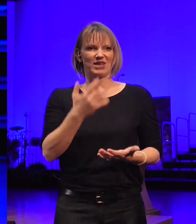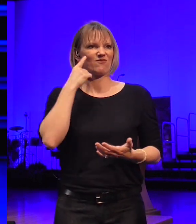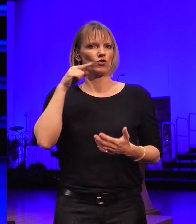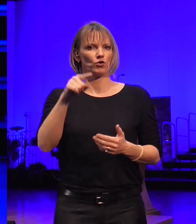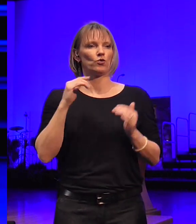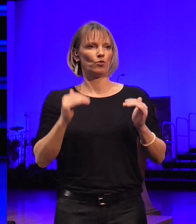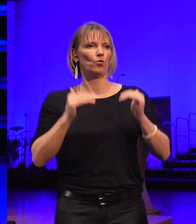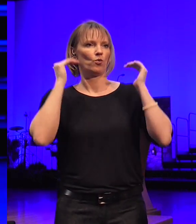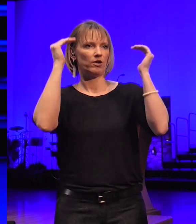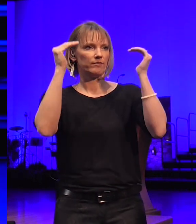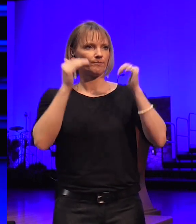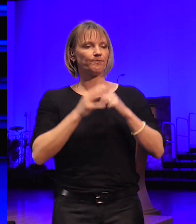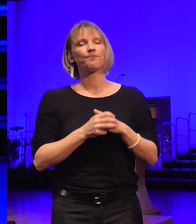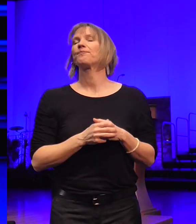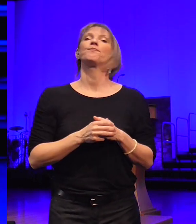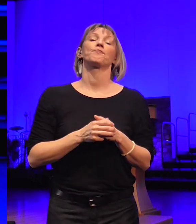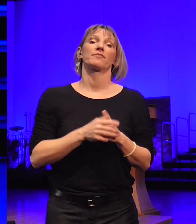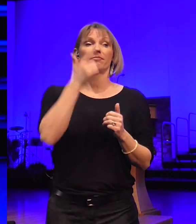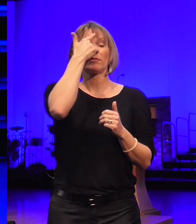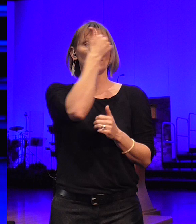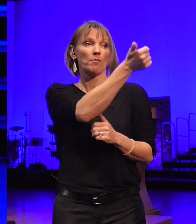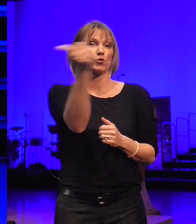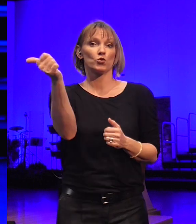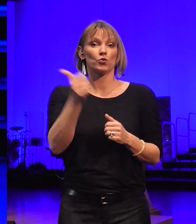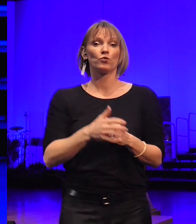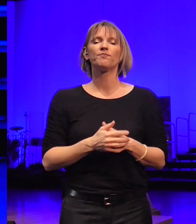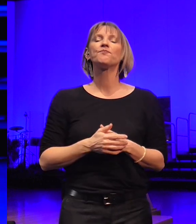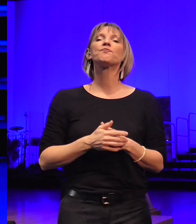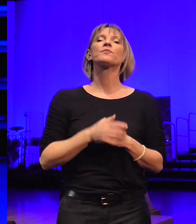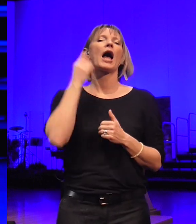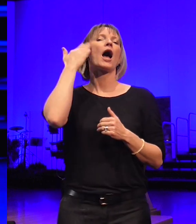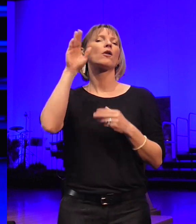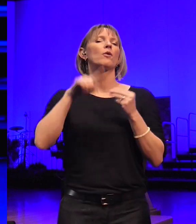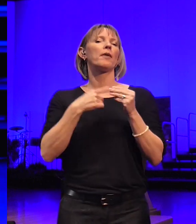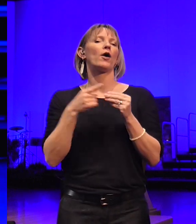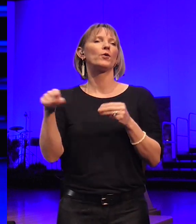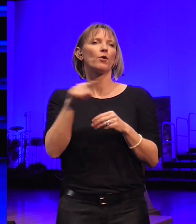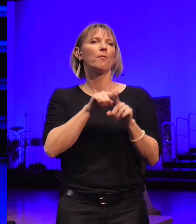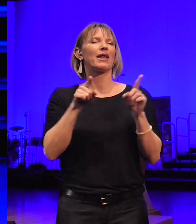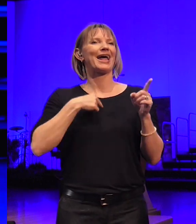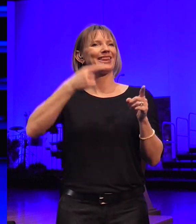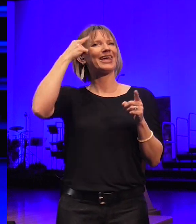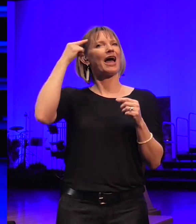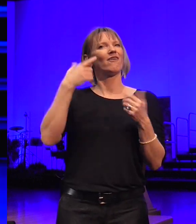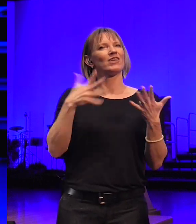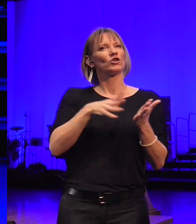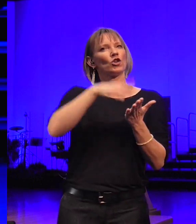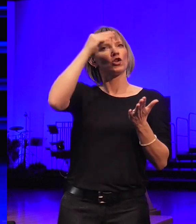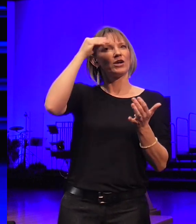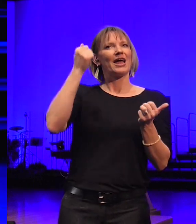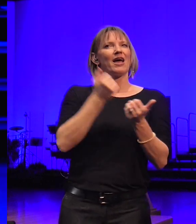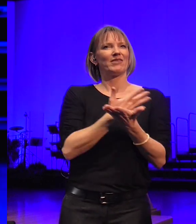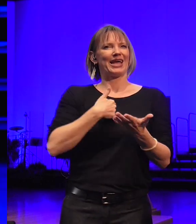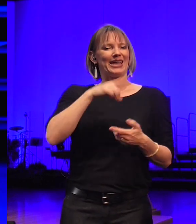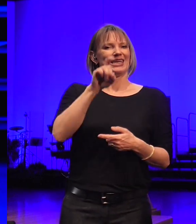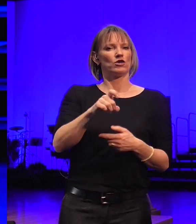is up to you. And I don't know about you, but I think I've learned everything I need to learn from